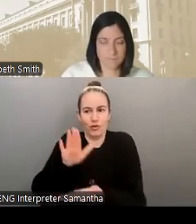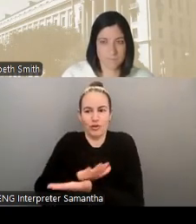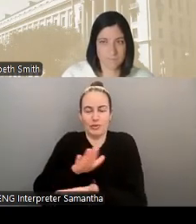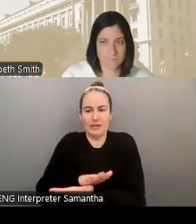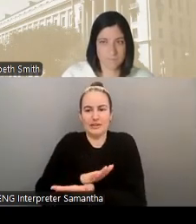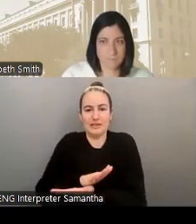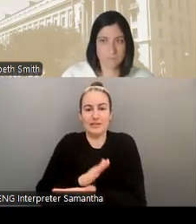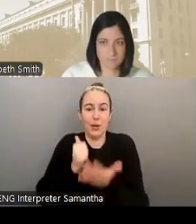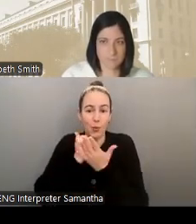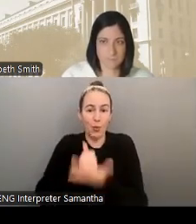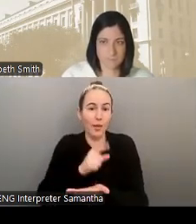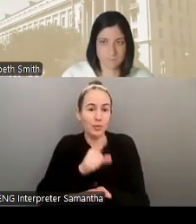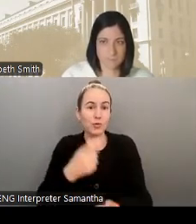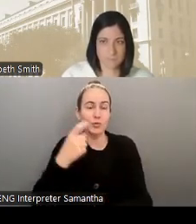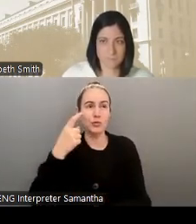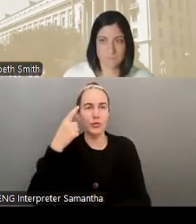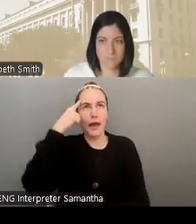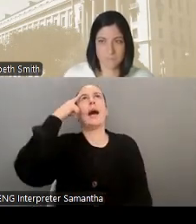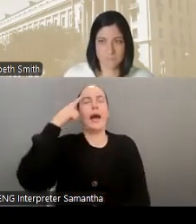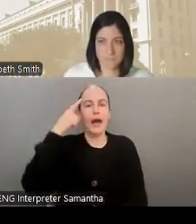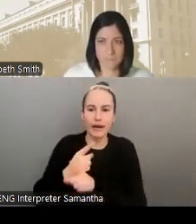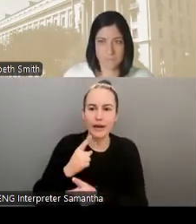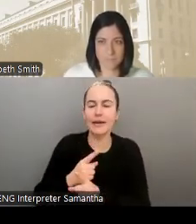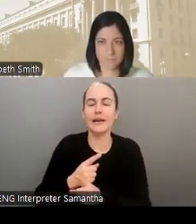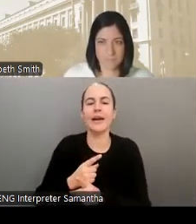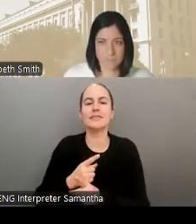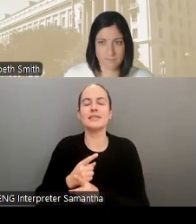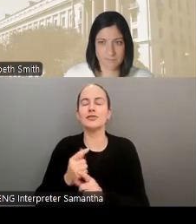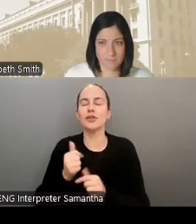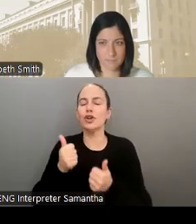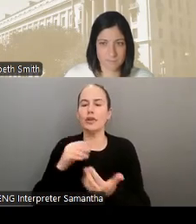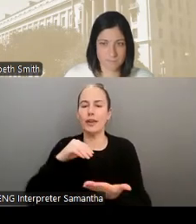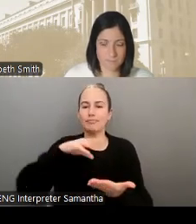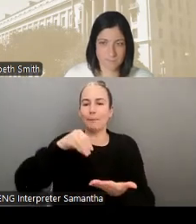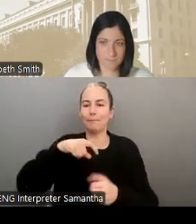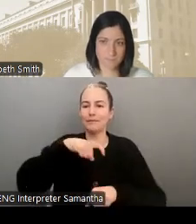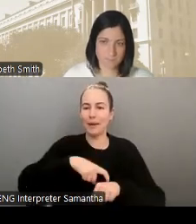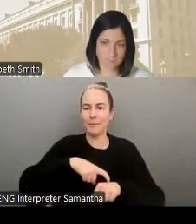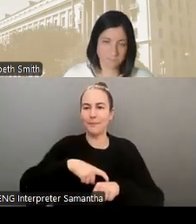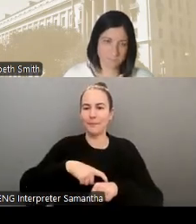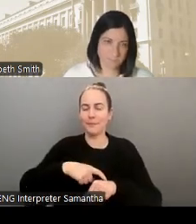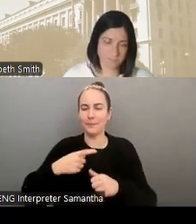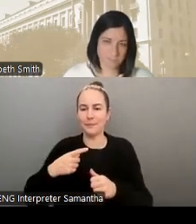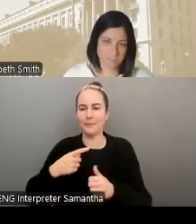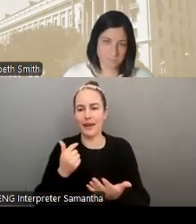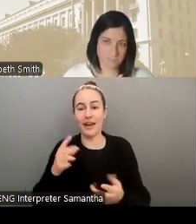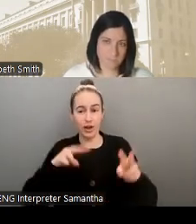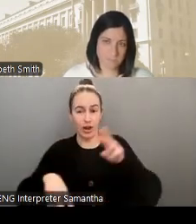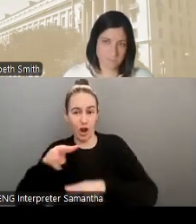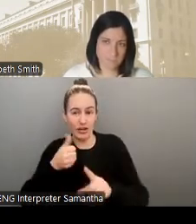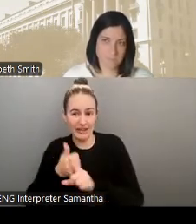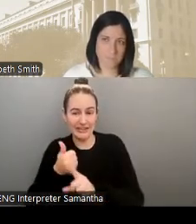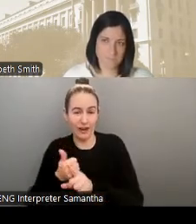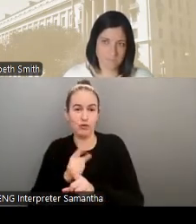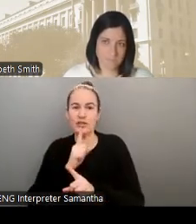to refresh your memory or to, take a snapshot in time. But obviously when we come into audit, because an audit really is a snapshot